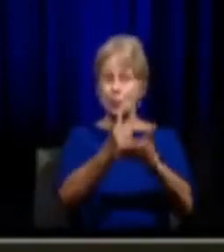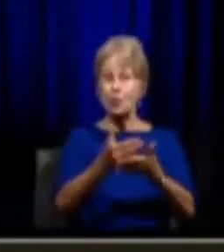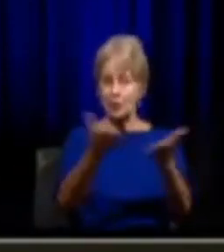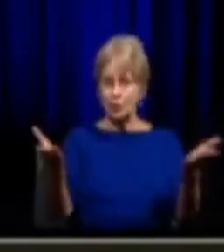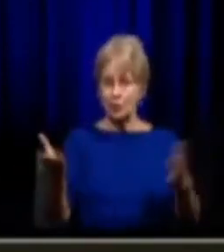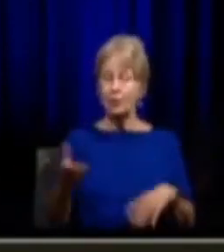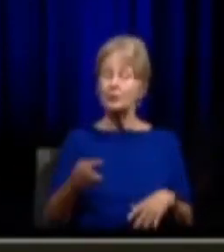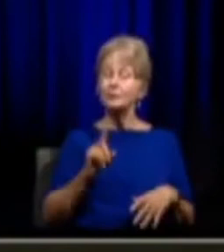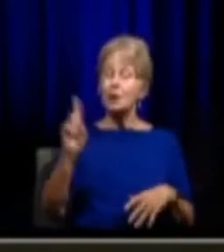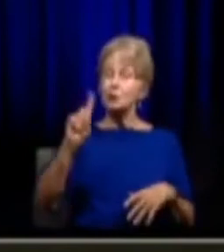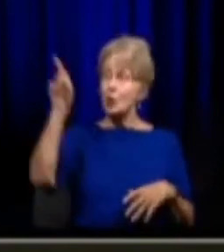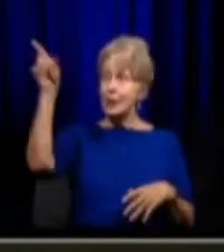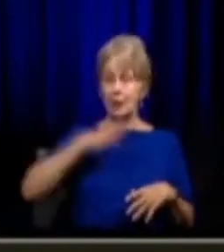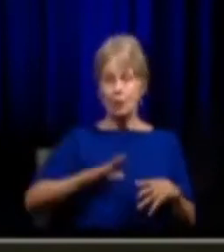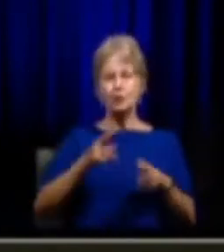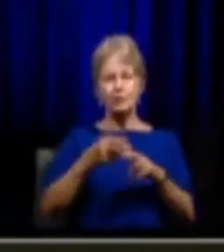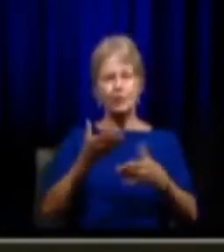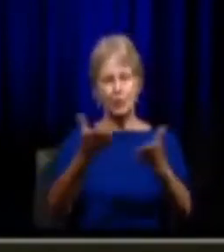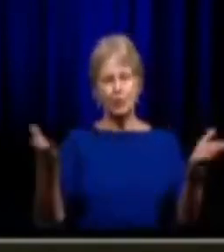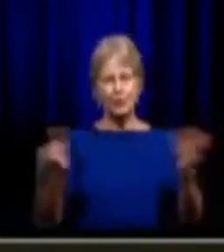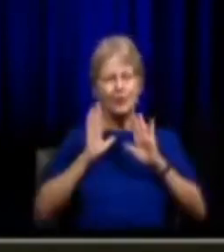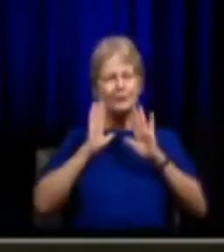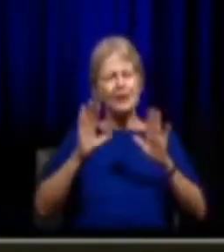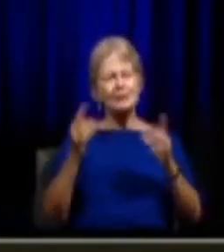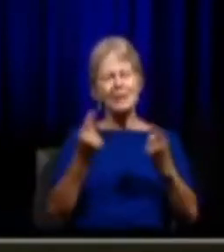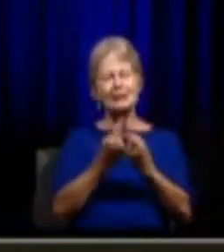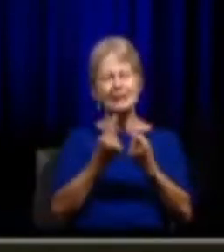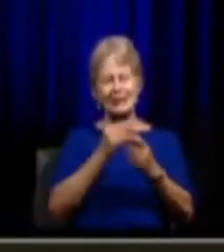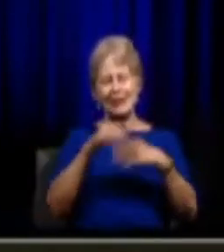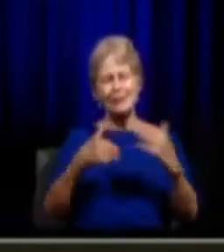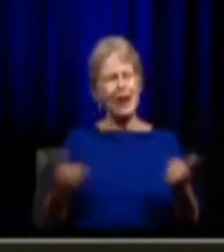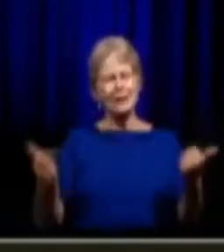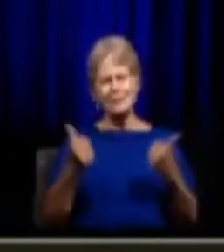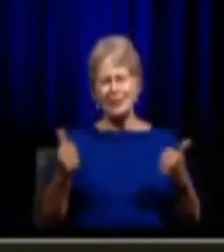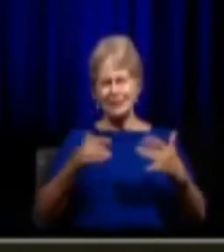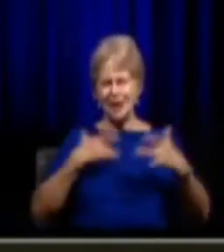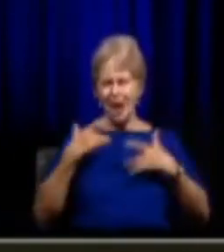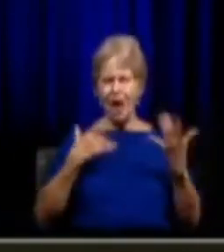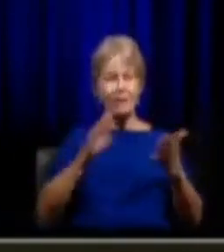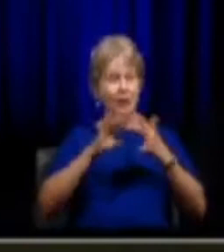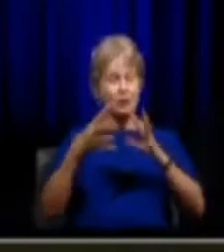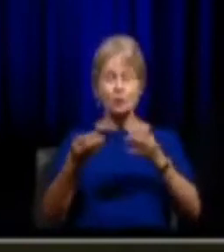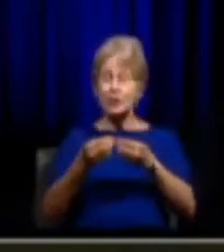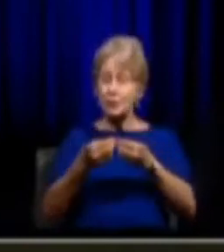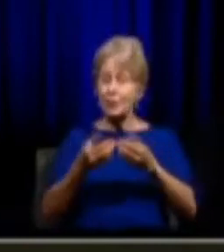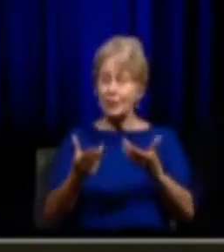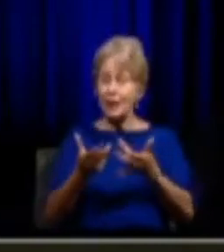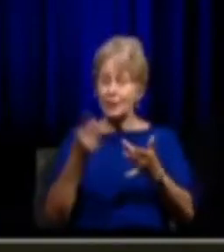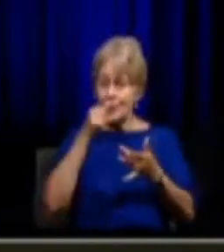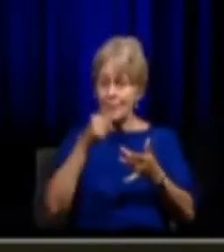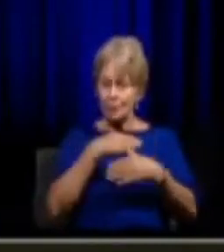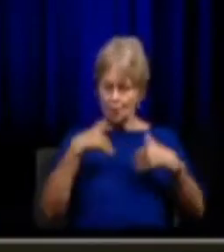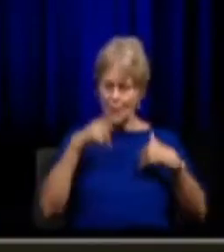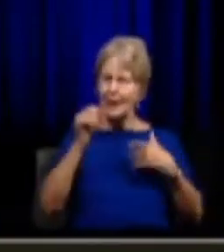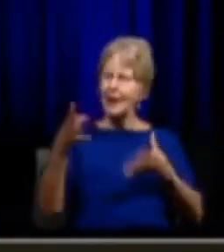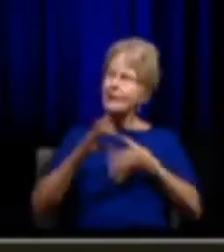for you. So the amazing part about all this, about abundant life and community with others, and the fact that we can have a relationship with God,